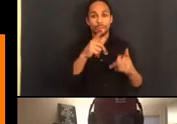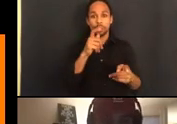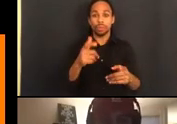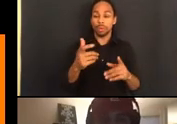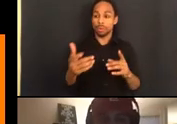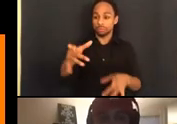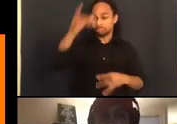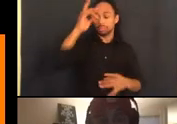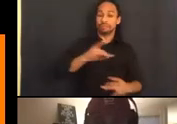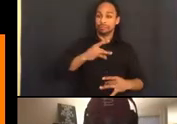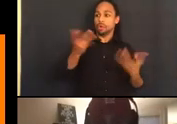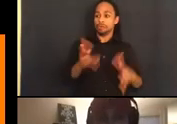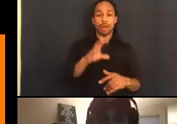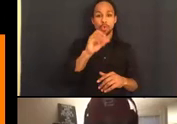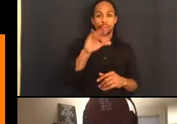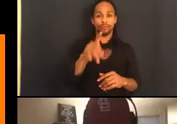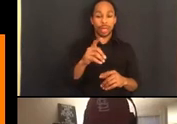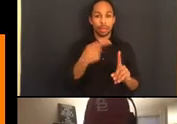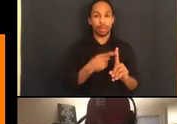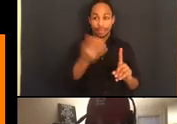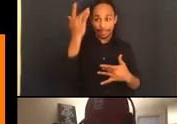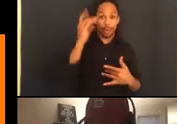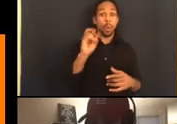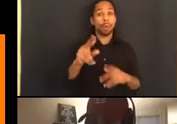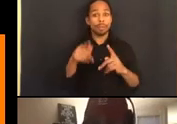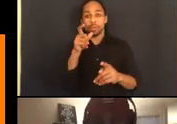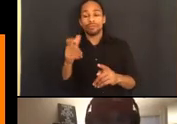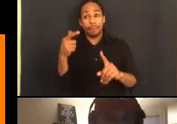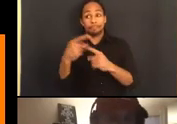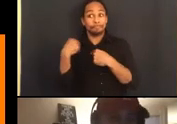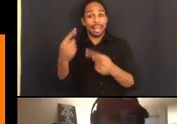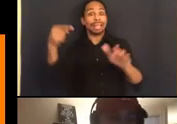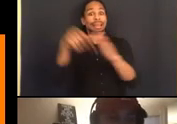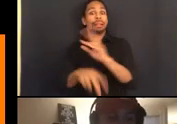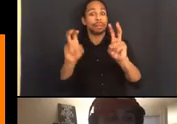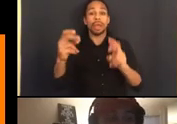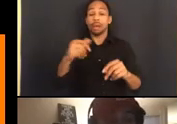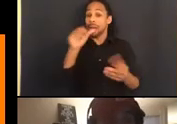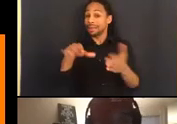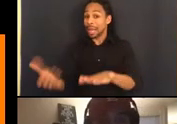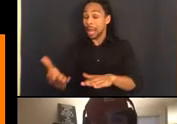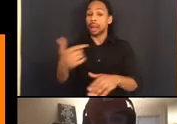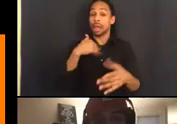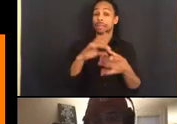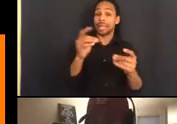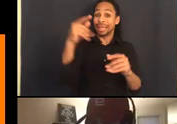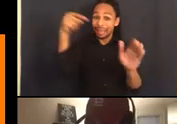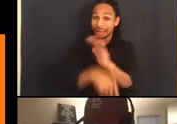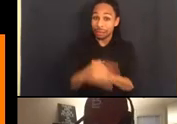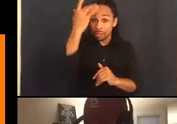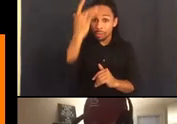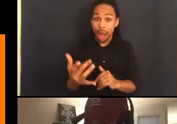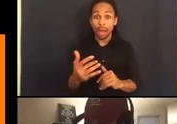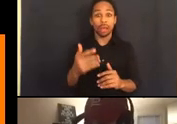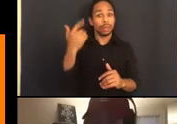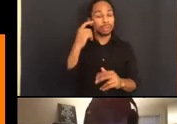this as something that decisions that people in power are making about to keep people poor, low